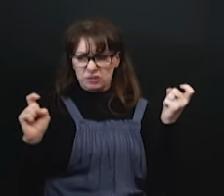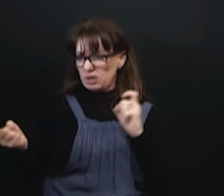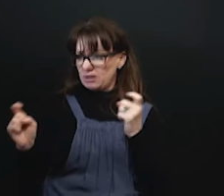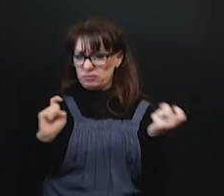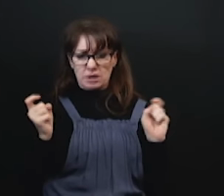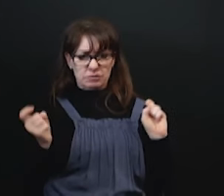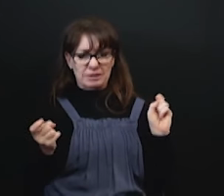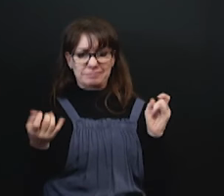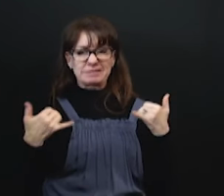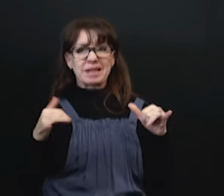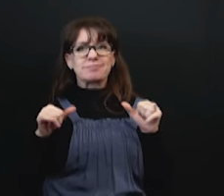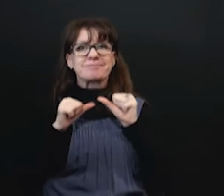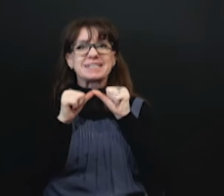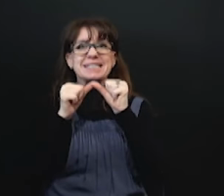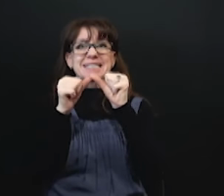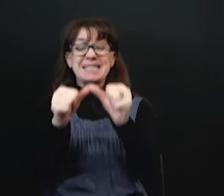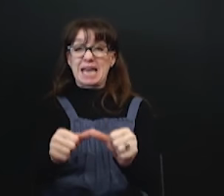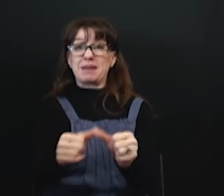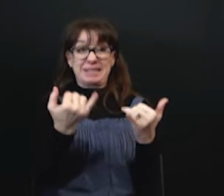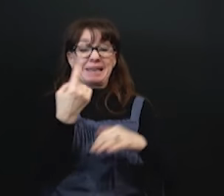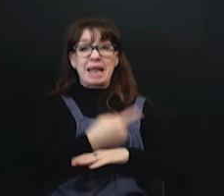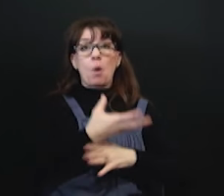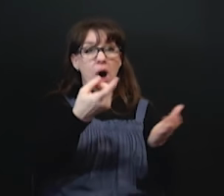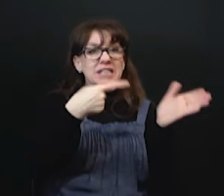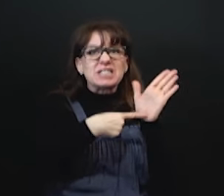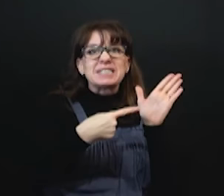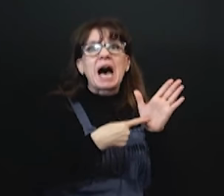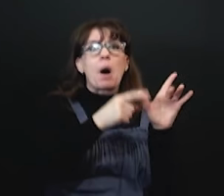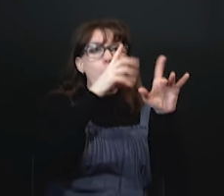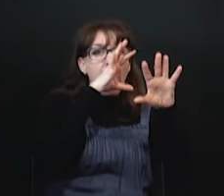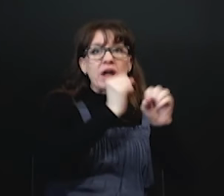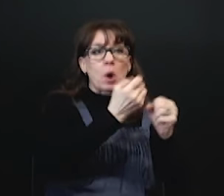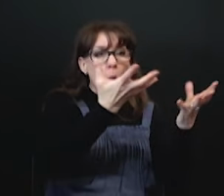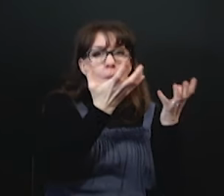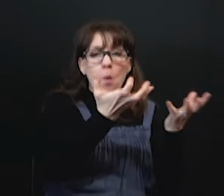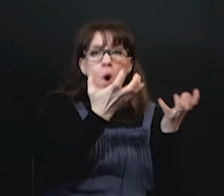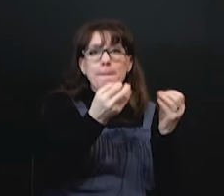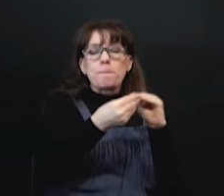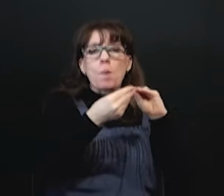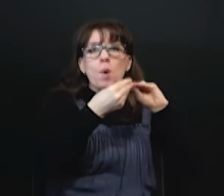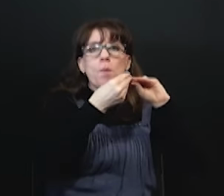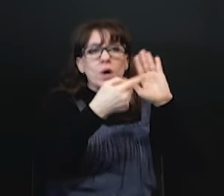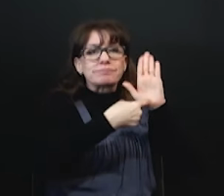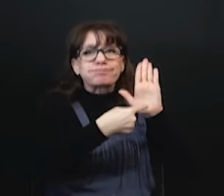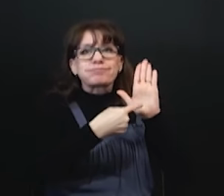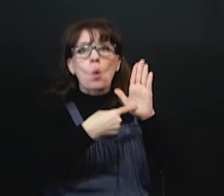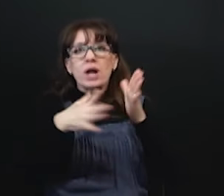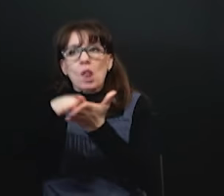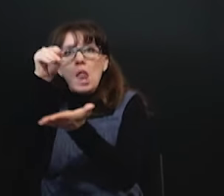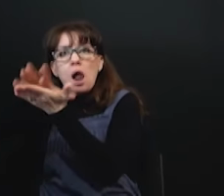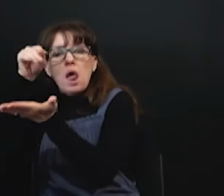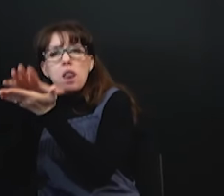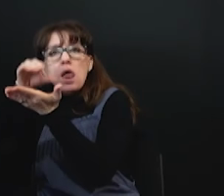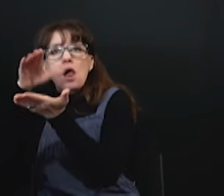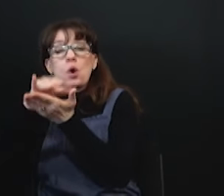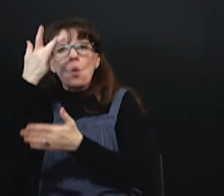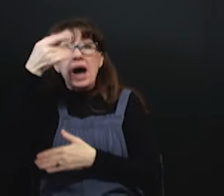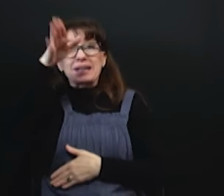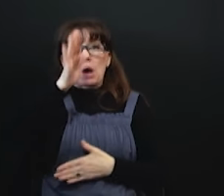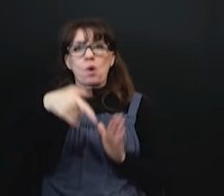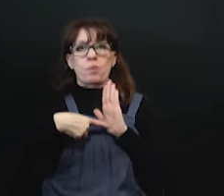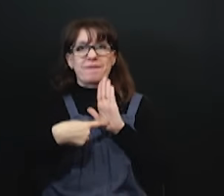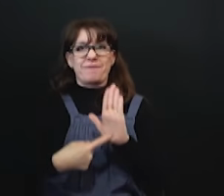same. So many today seeking signs and wonders. So many today seeking more and more and more knowledge, thinking that somehow God will be